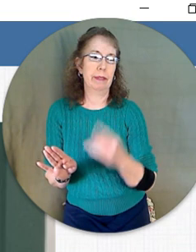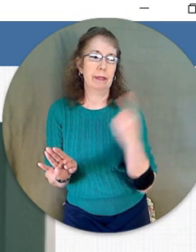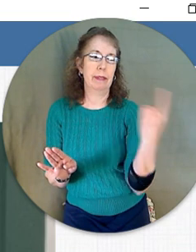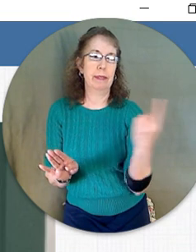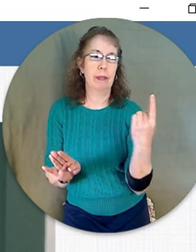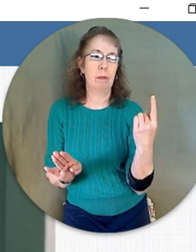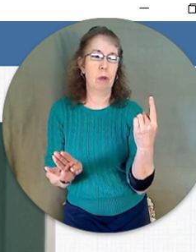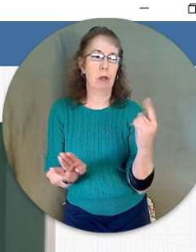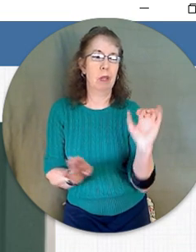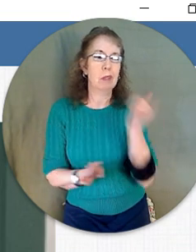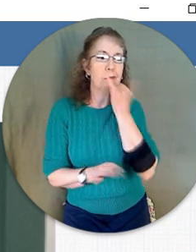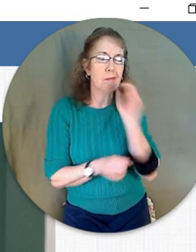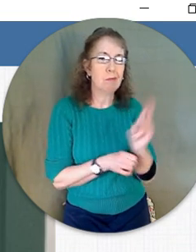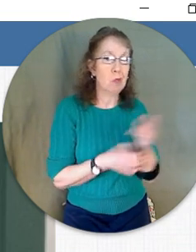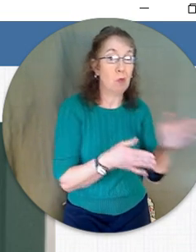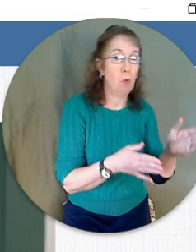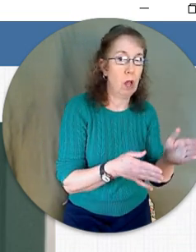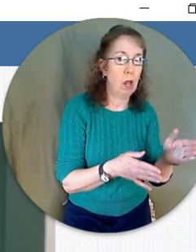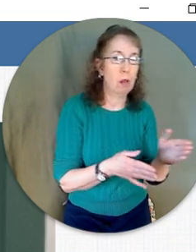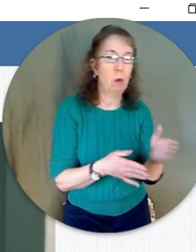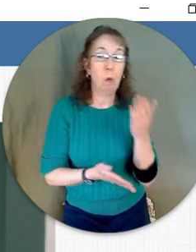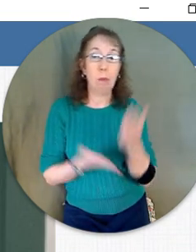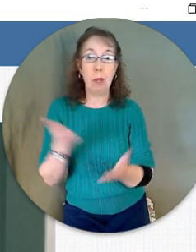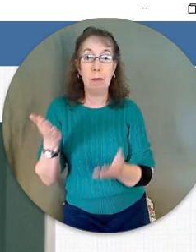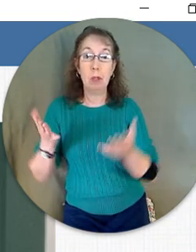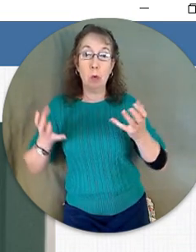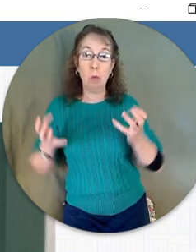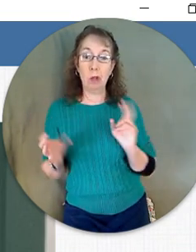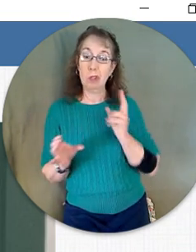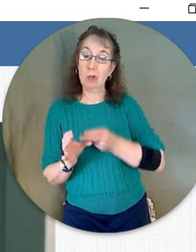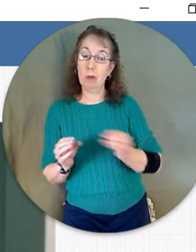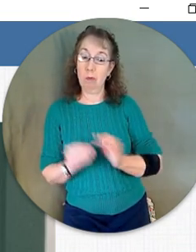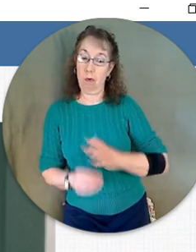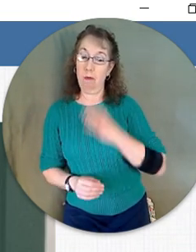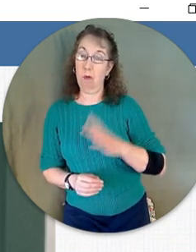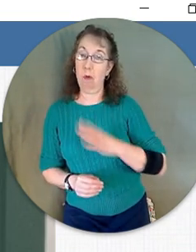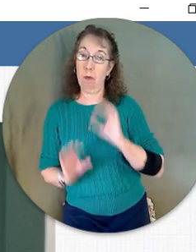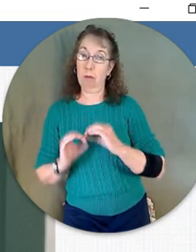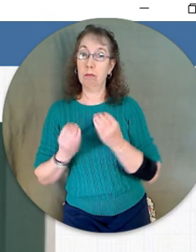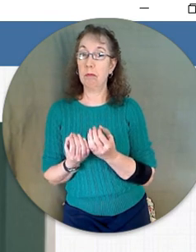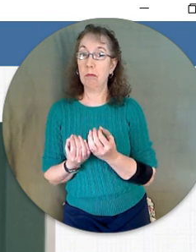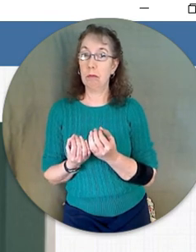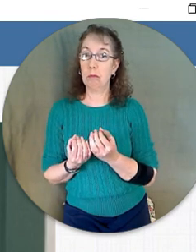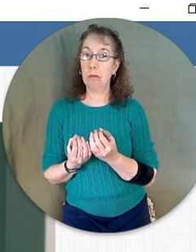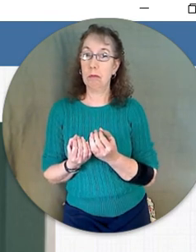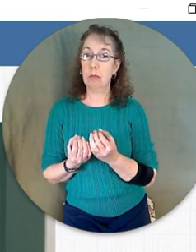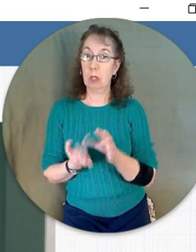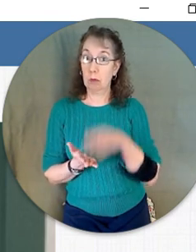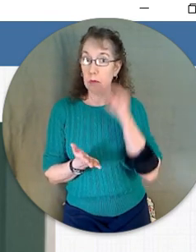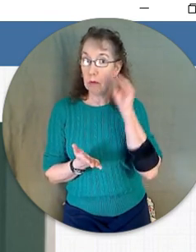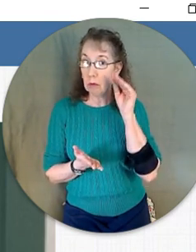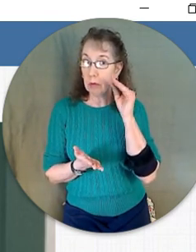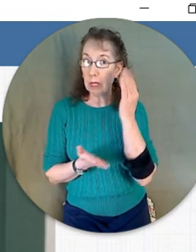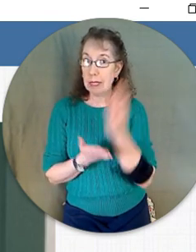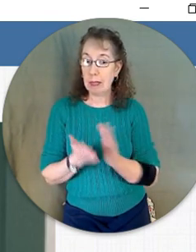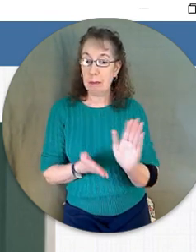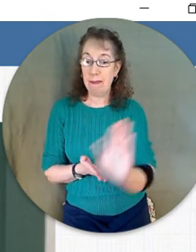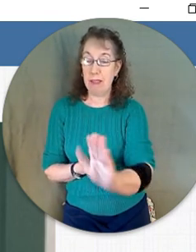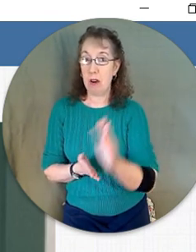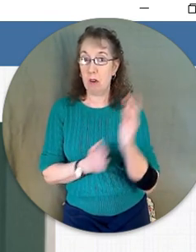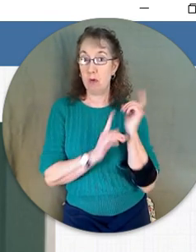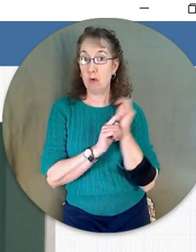else in an abusive manner. Or you might want to be part of a more formal organization, and you find that some of their